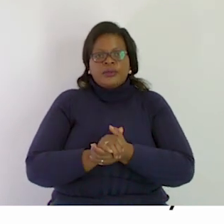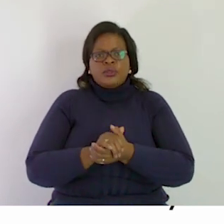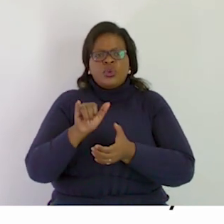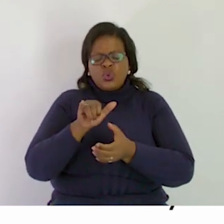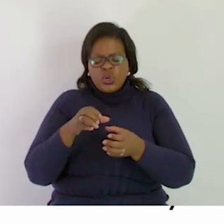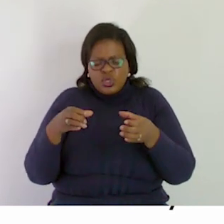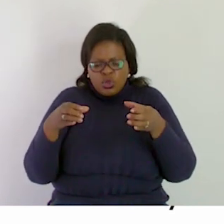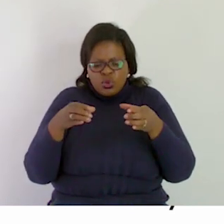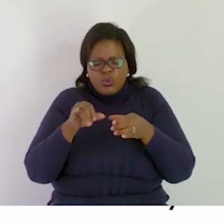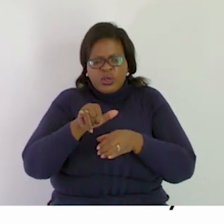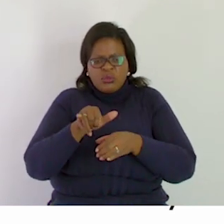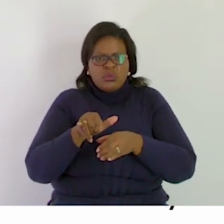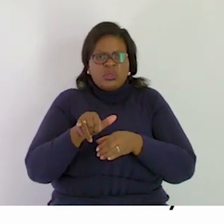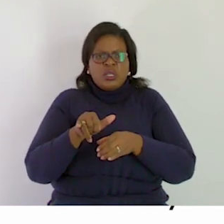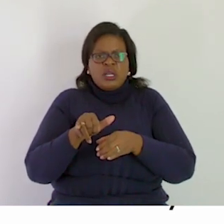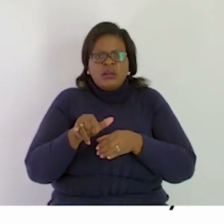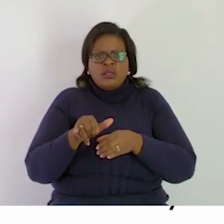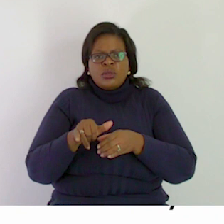it addition or multiplication?